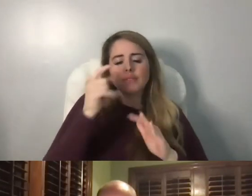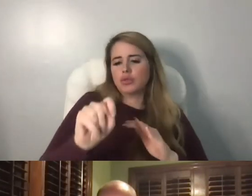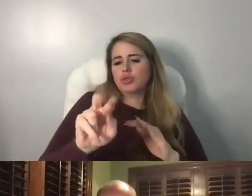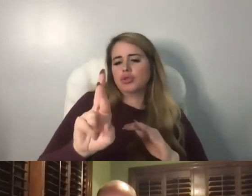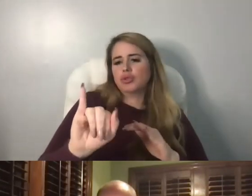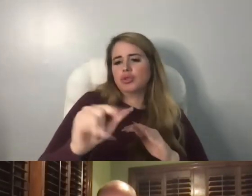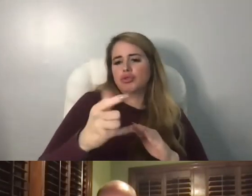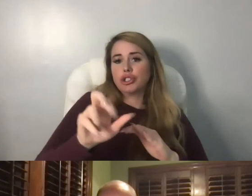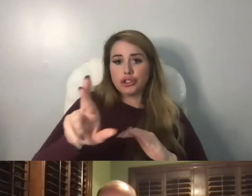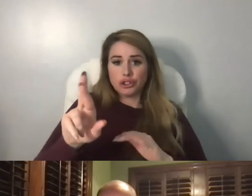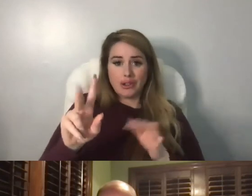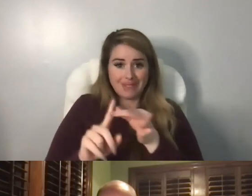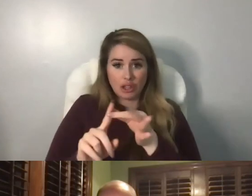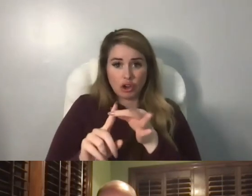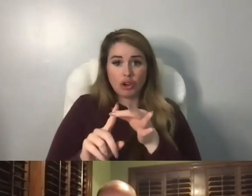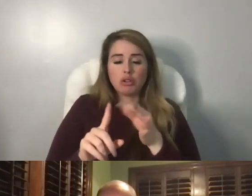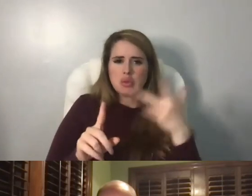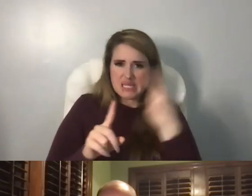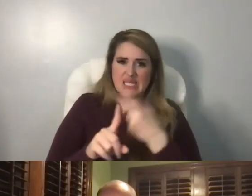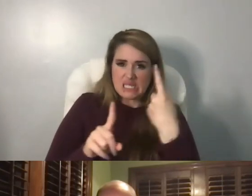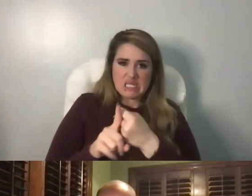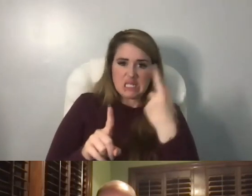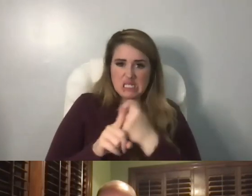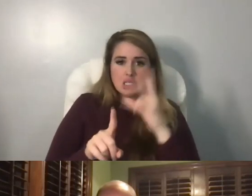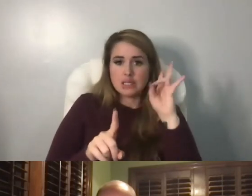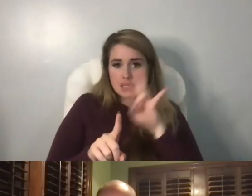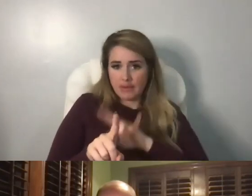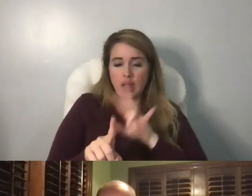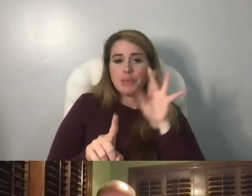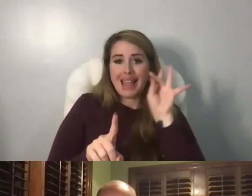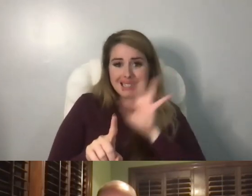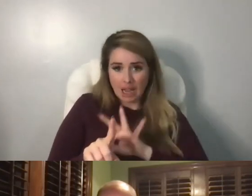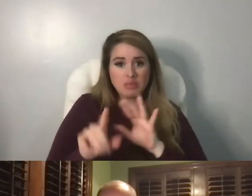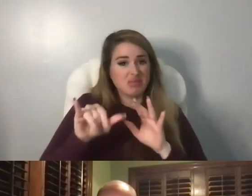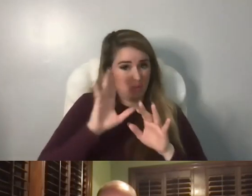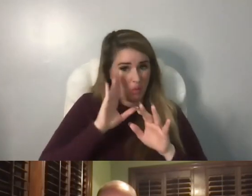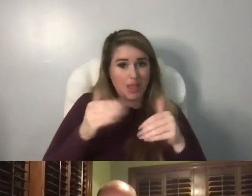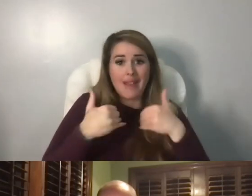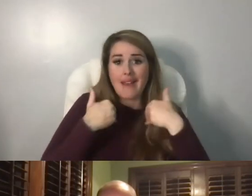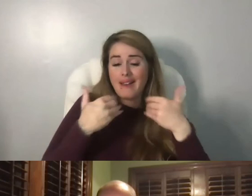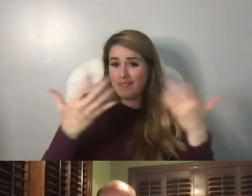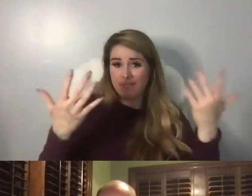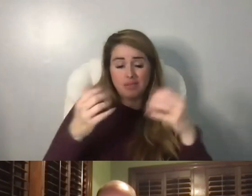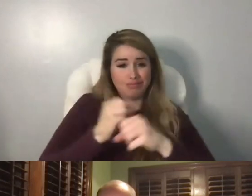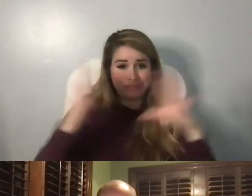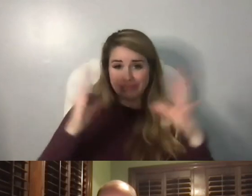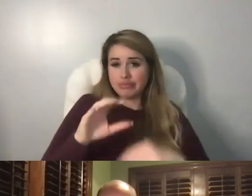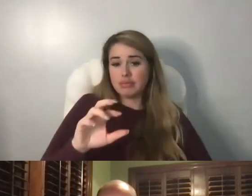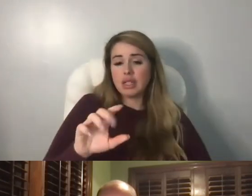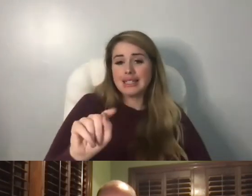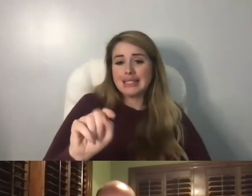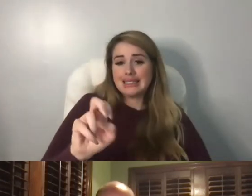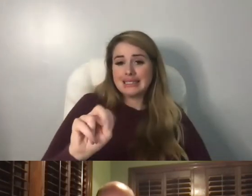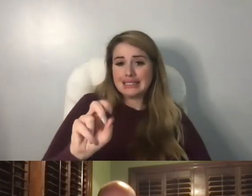it 5, 6, 7, 8 times, there's been reports of tendon rupture, pulley ruptures. So they can do damage to the